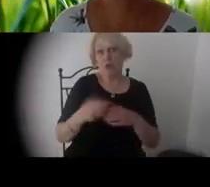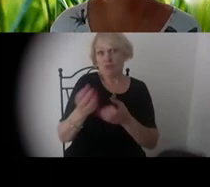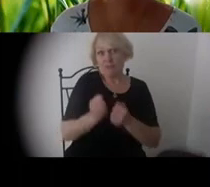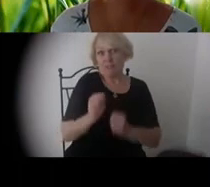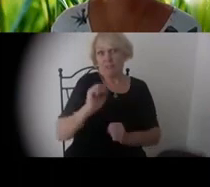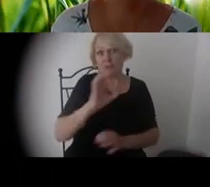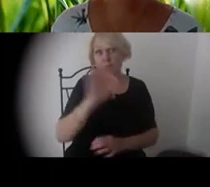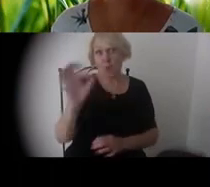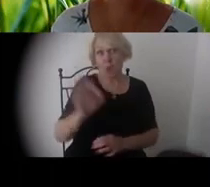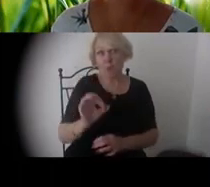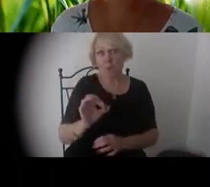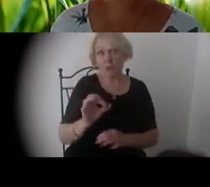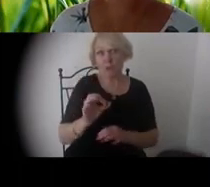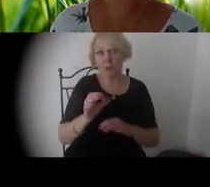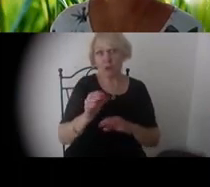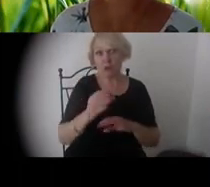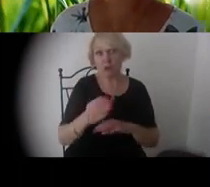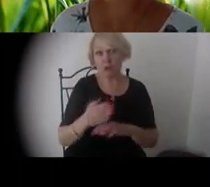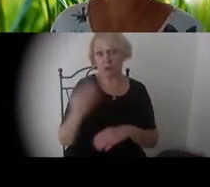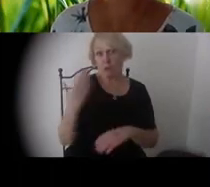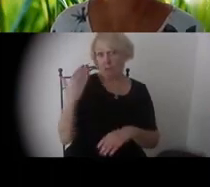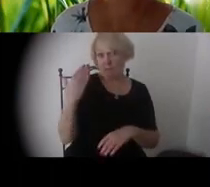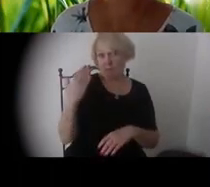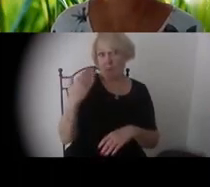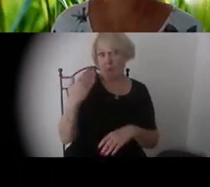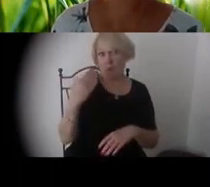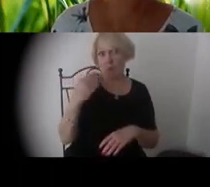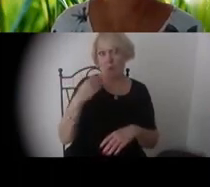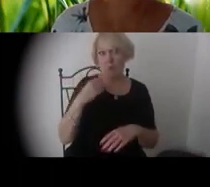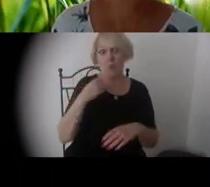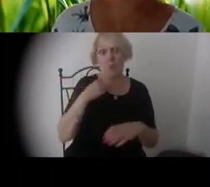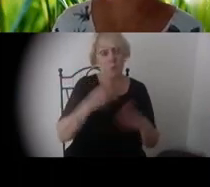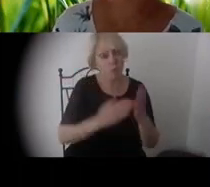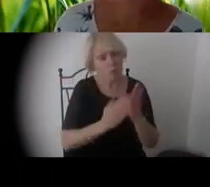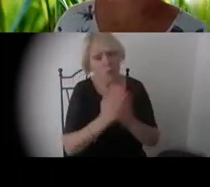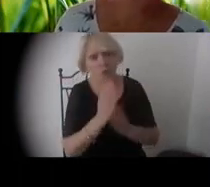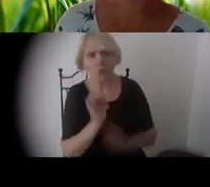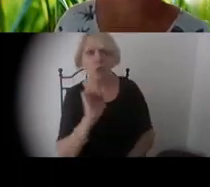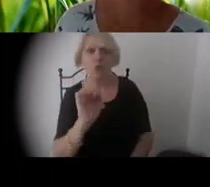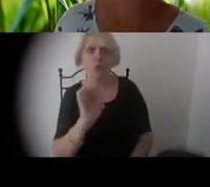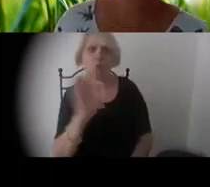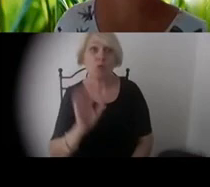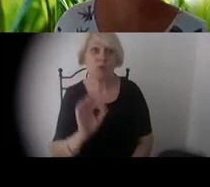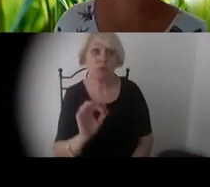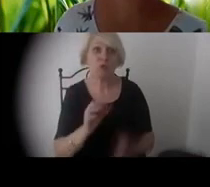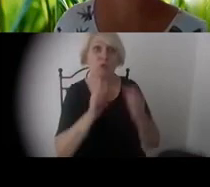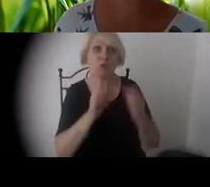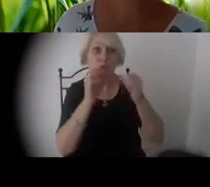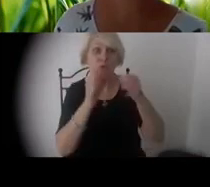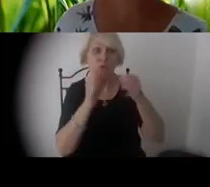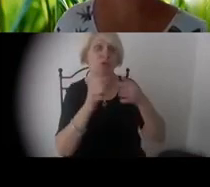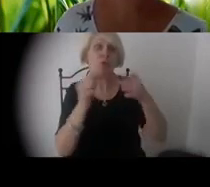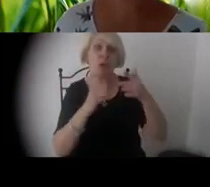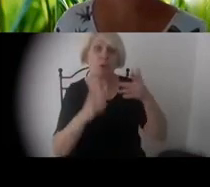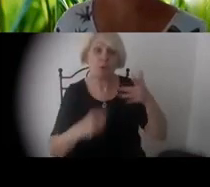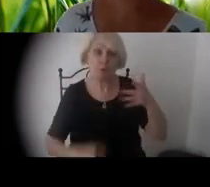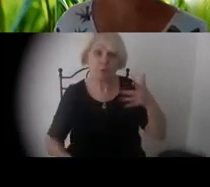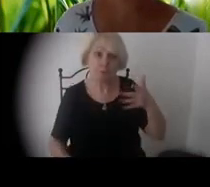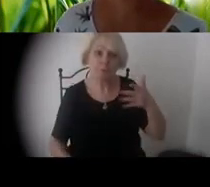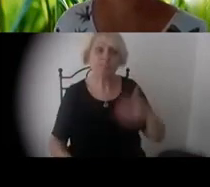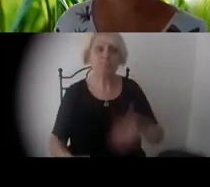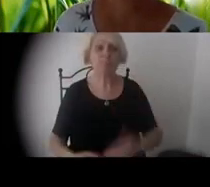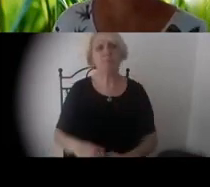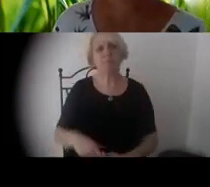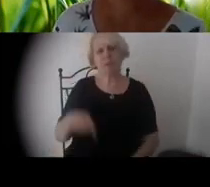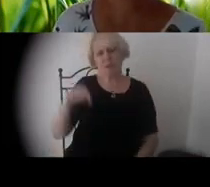will be going through those. But if you look at the bottom of your screen, you should see a chat, like a speech